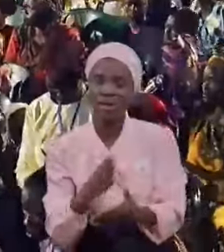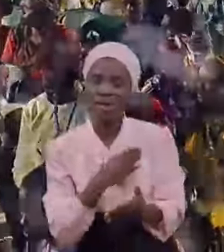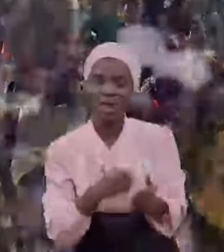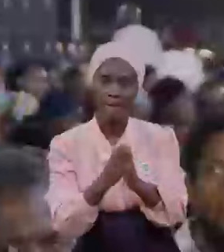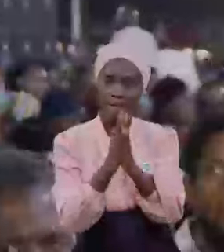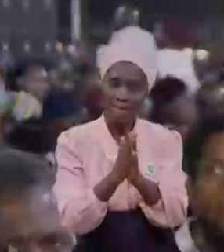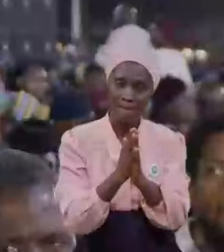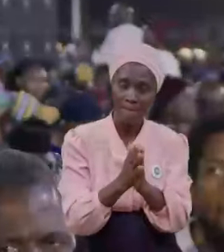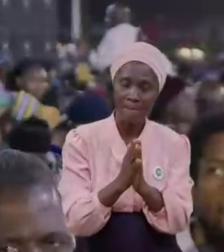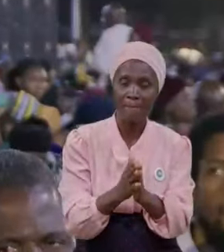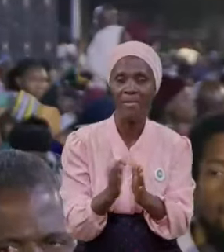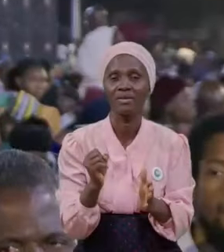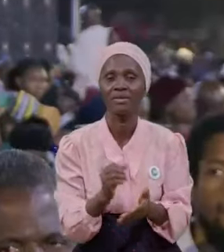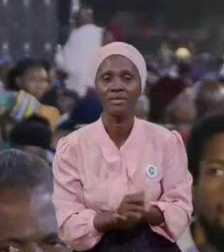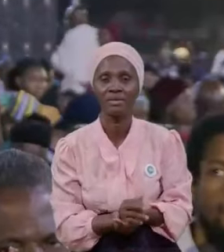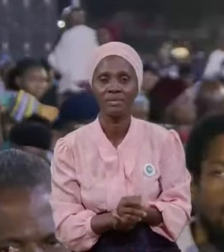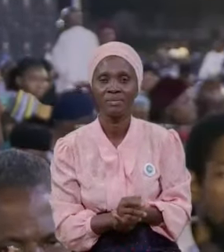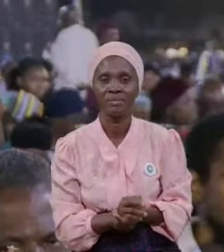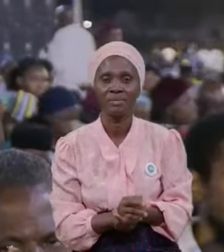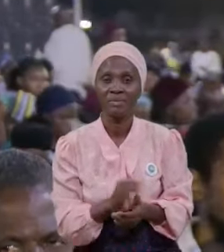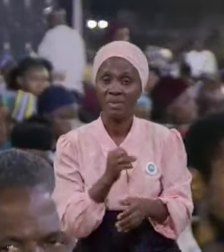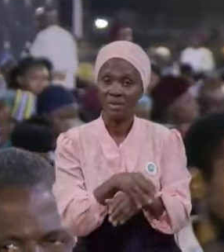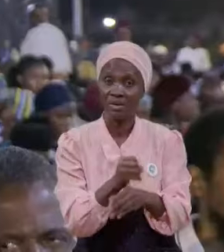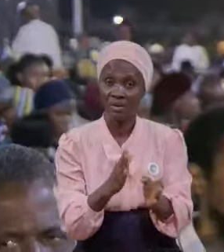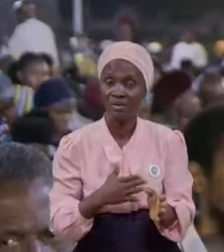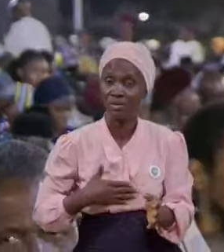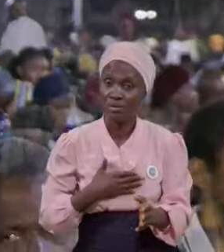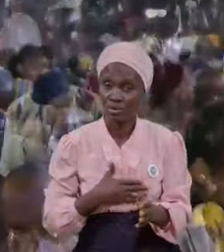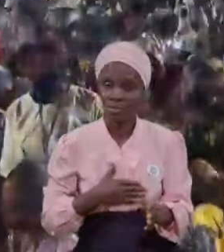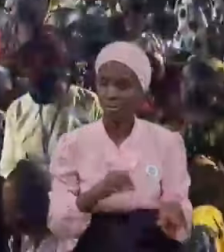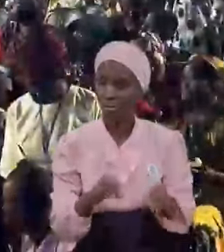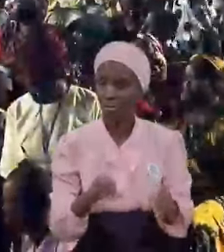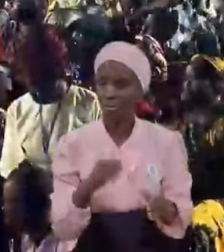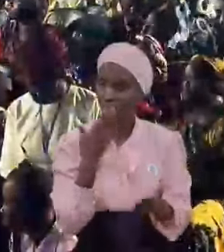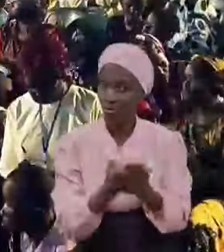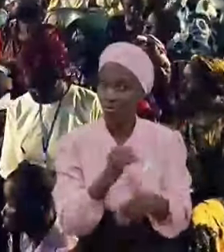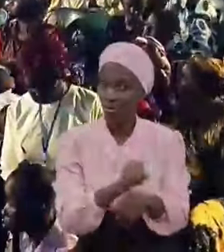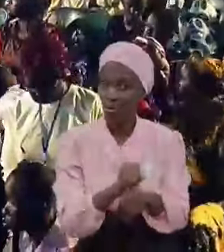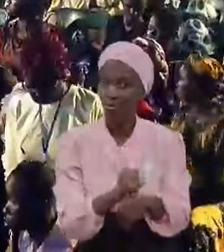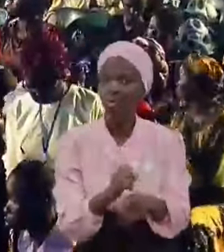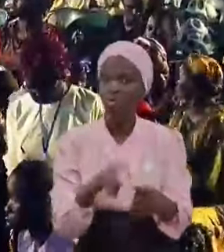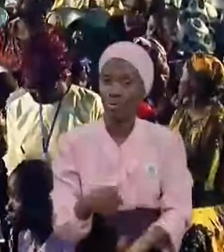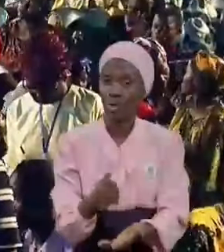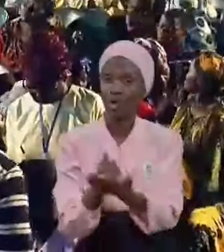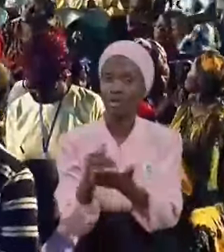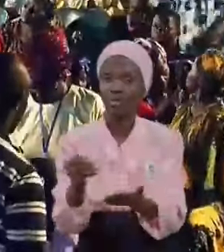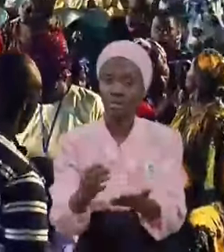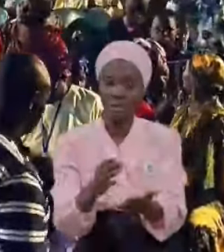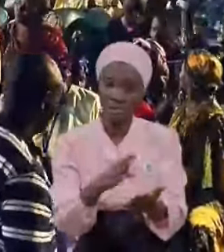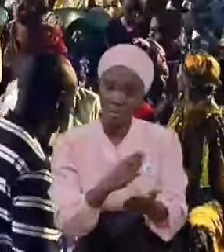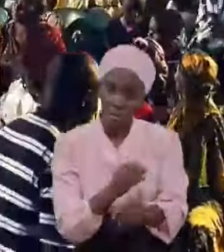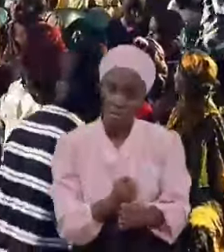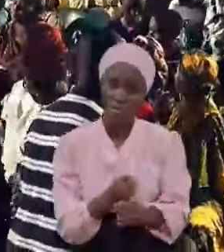thoroughly. Let's have all those names and our officiating overseer tonight will come and lead